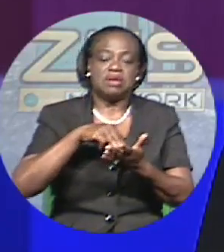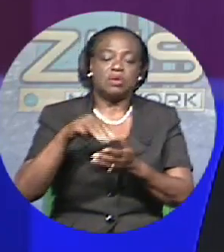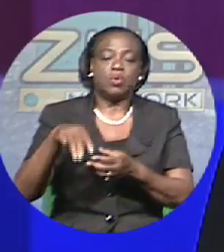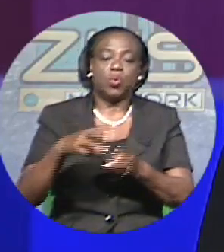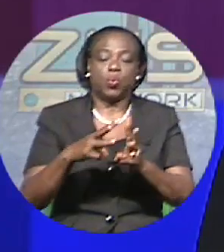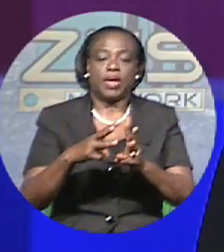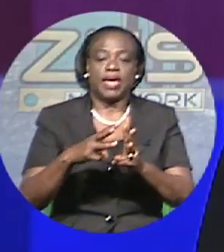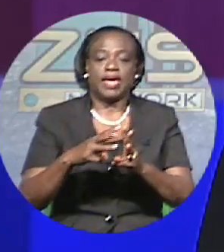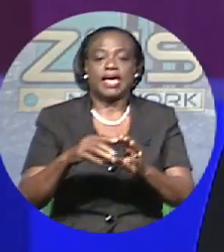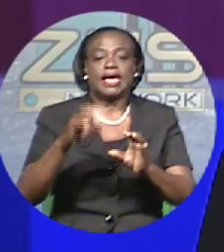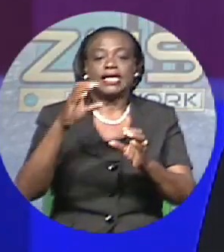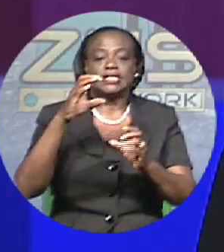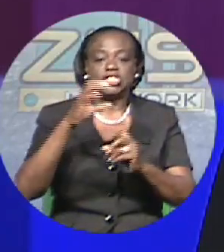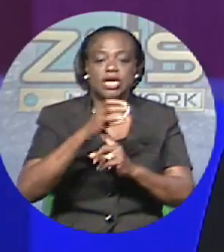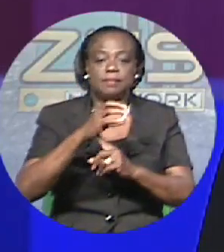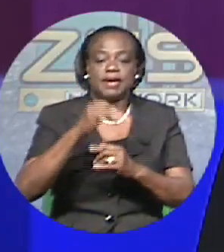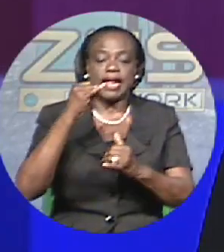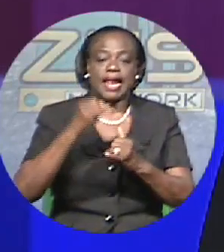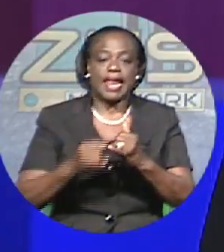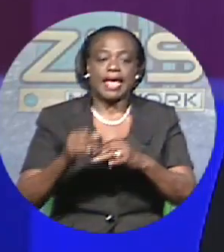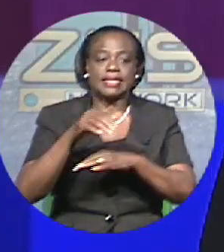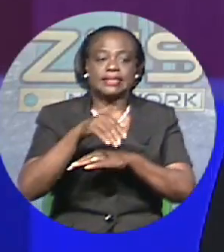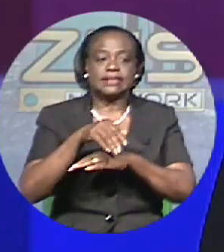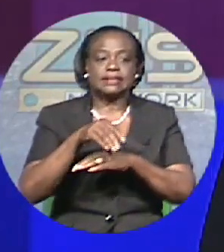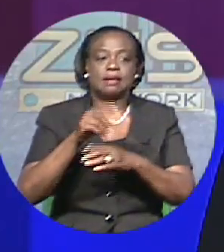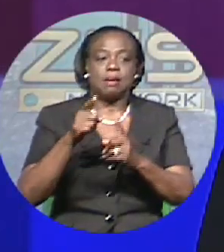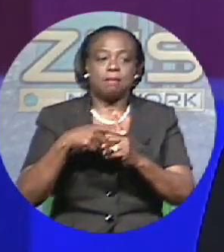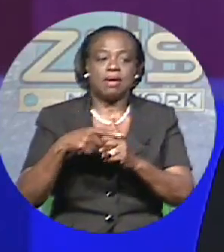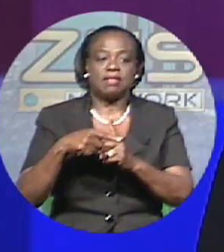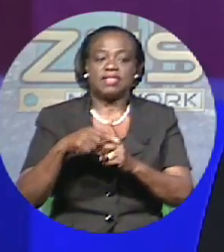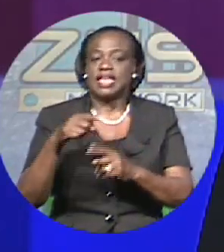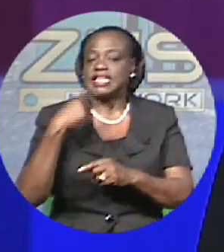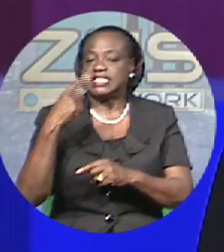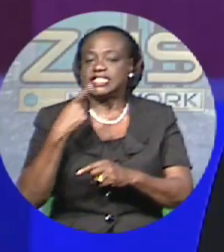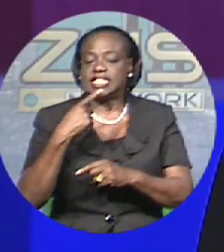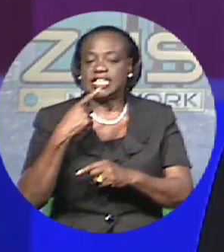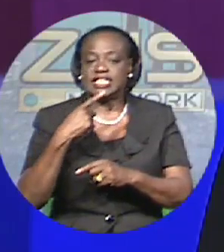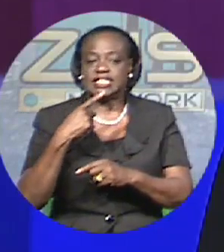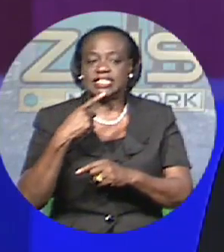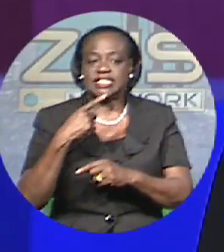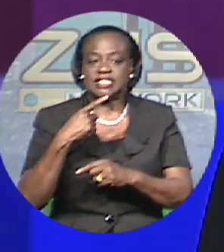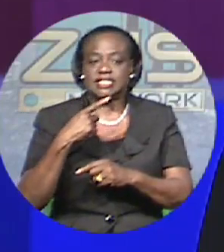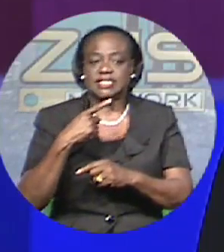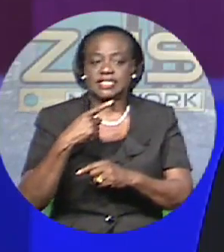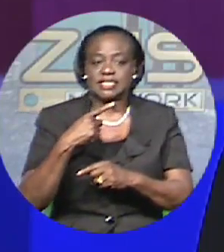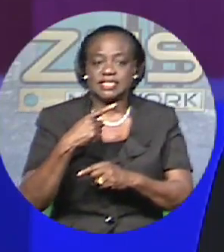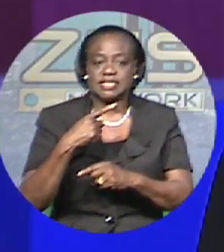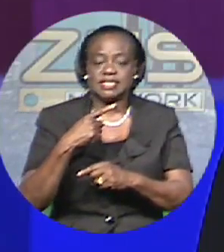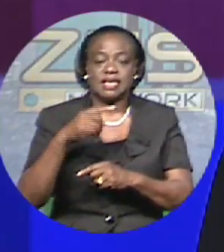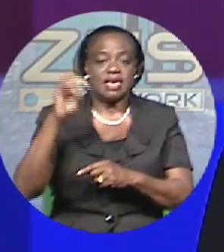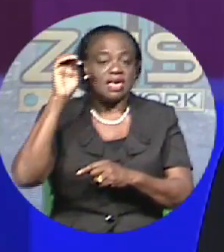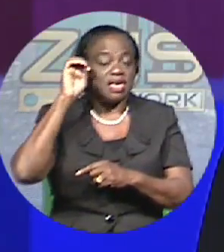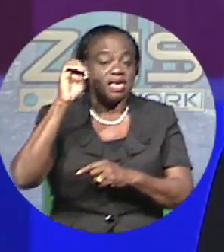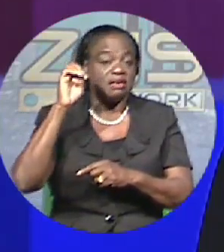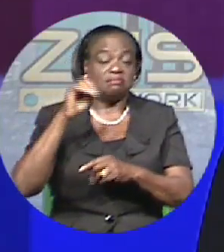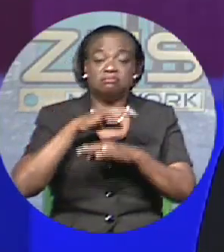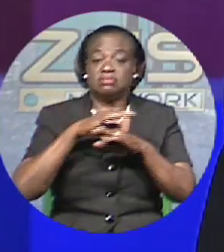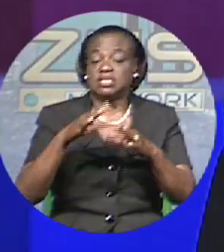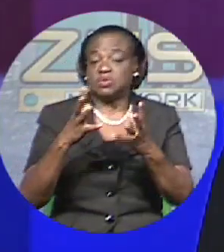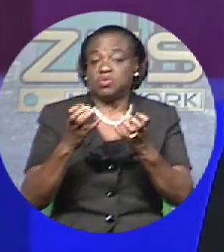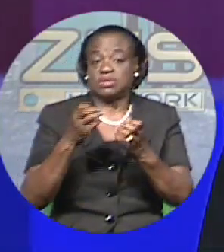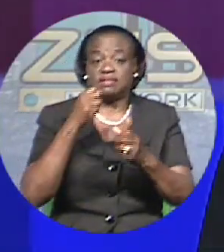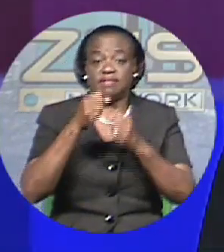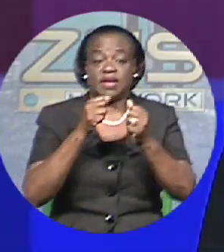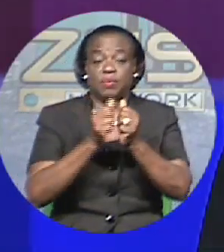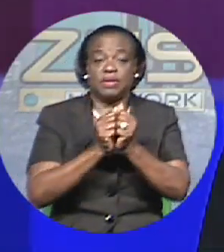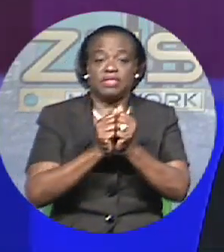Toriano Johnson made it clear that he no longer has any aspirations to make that much anticipated bout with Jermaine Chuchu Mackey a reality. And